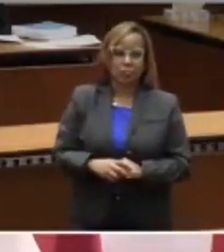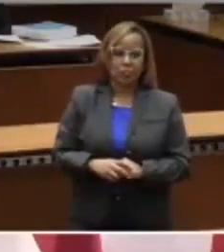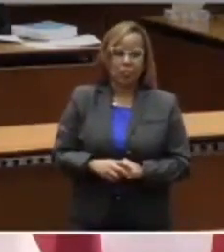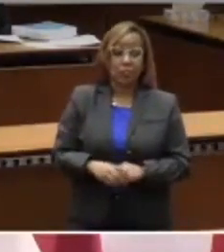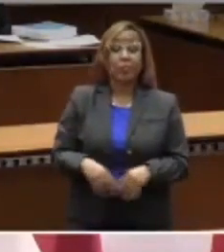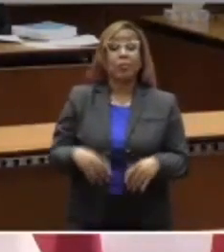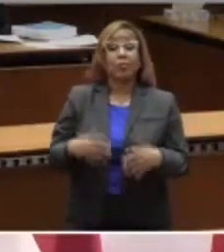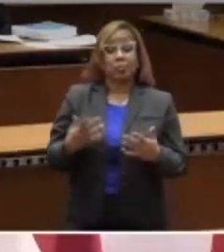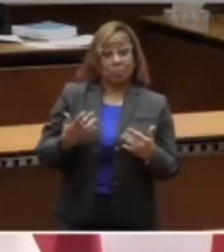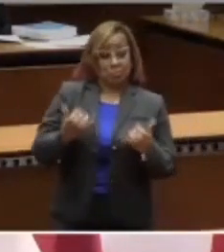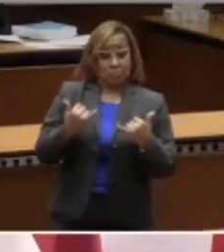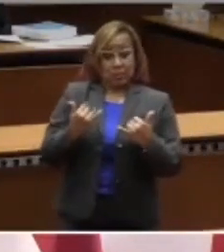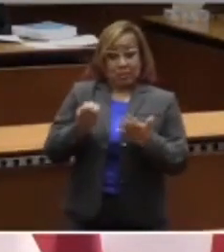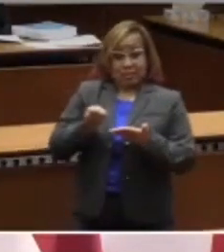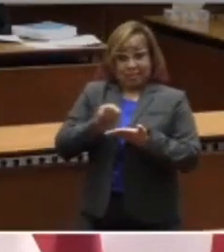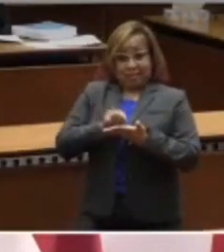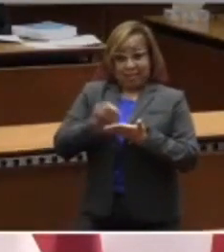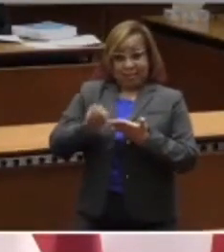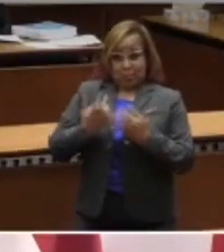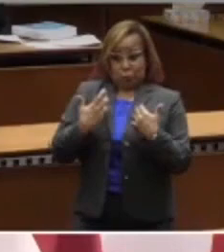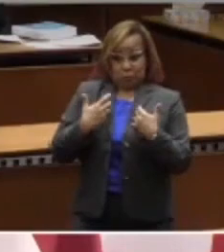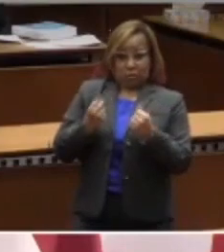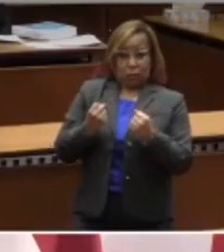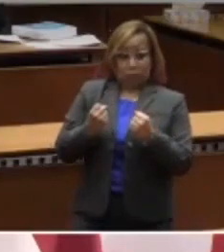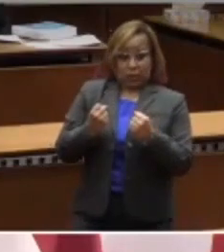To further spur economic recovery,